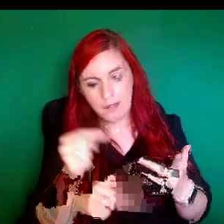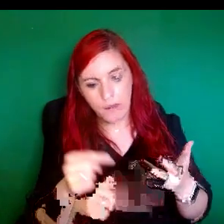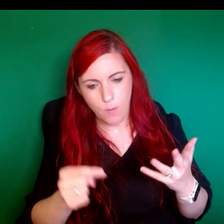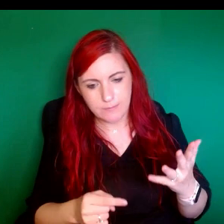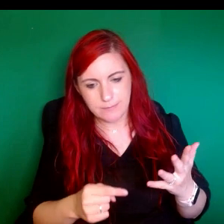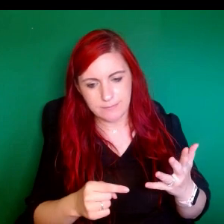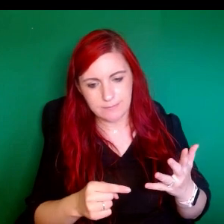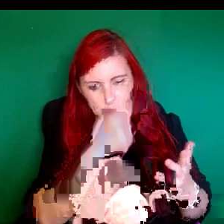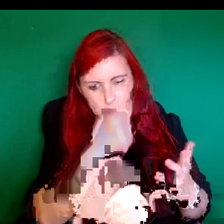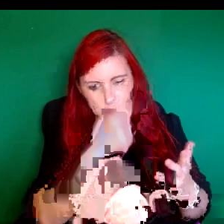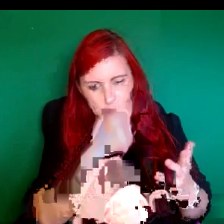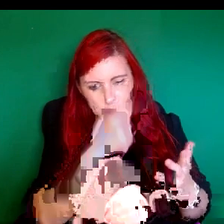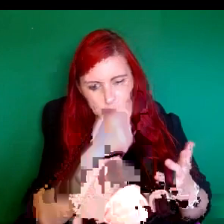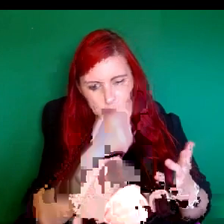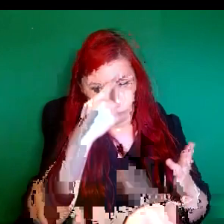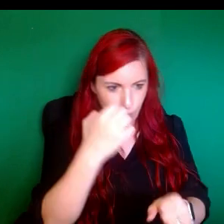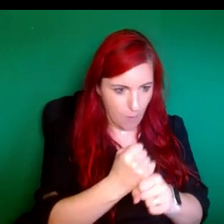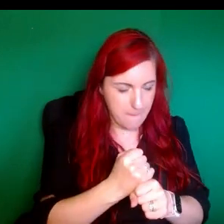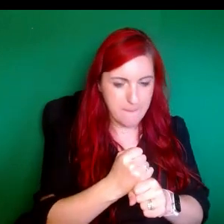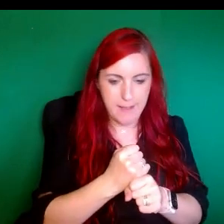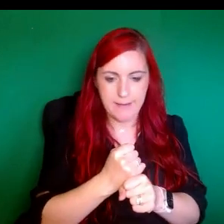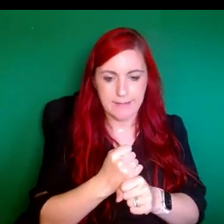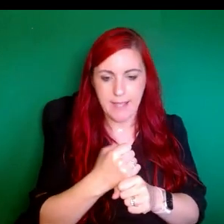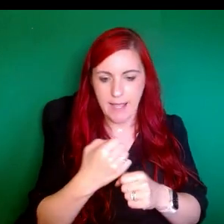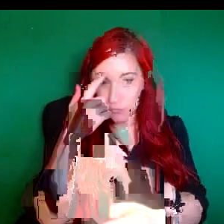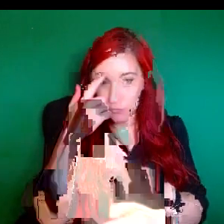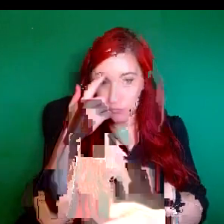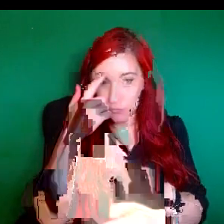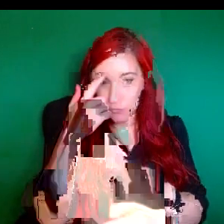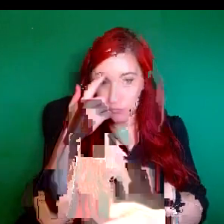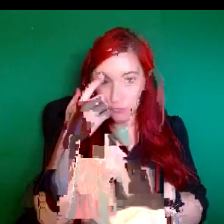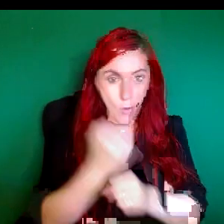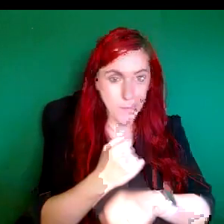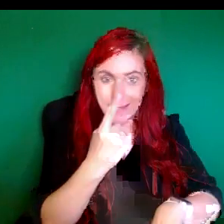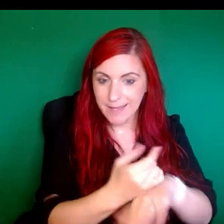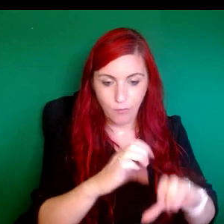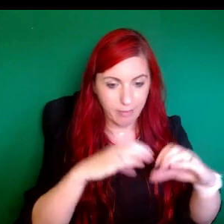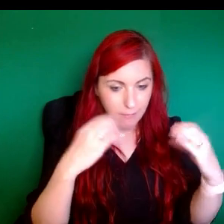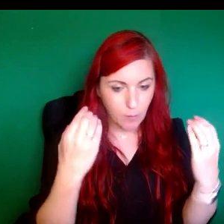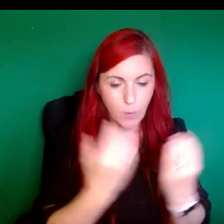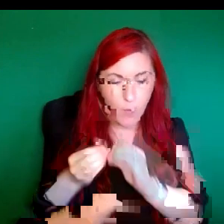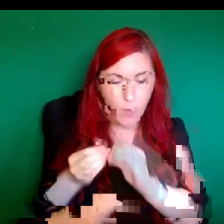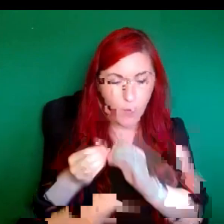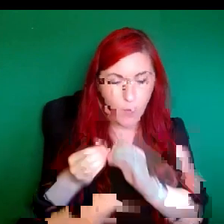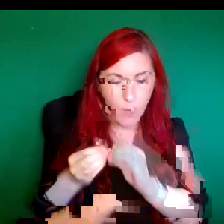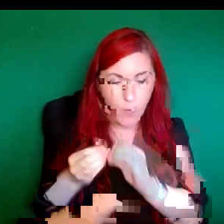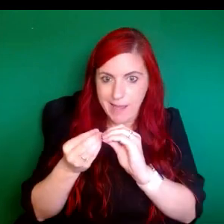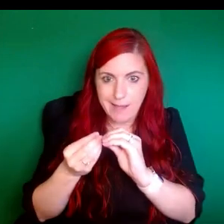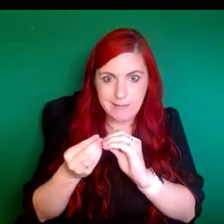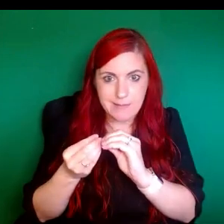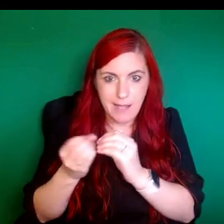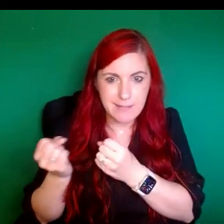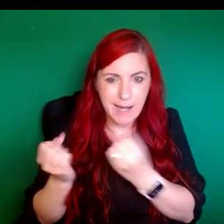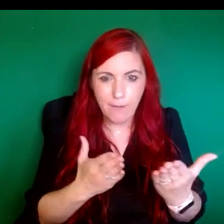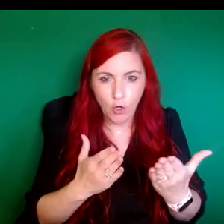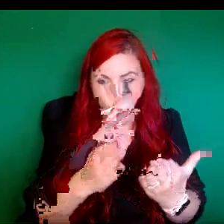Another important, so I been doing over the last few years has been talking about the amount of trauma that exists in our